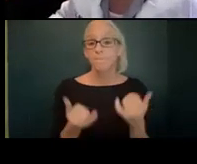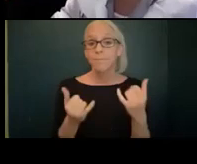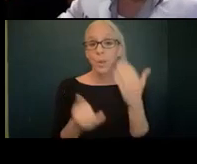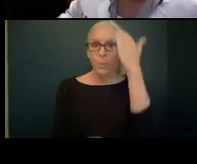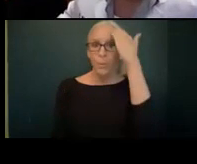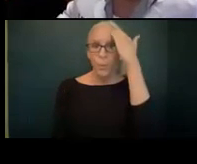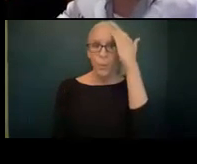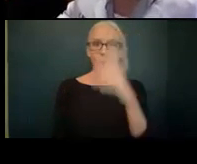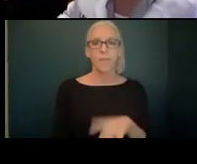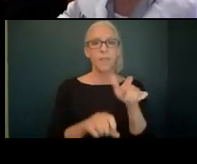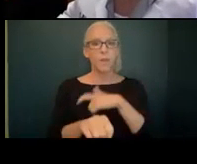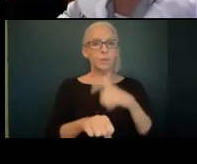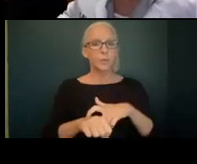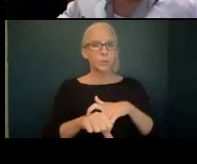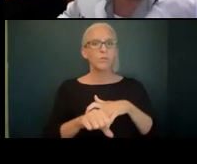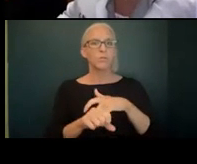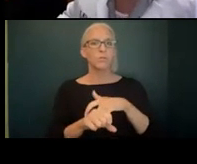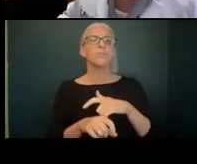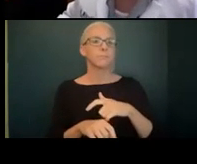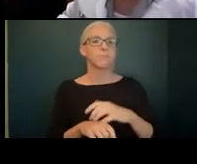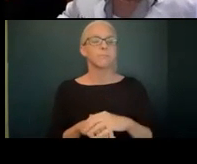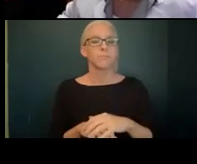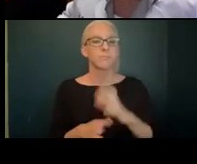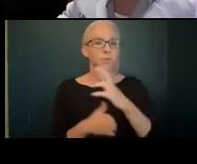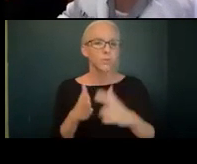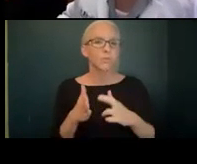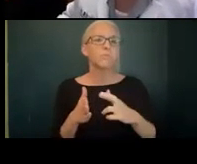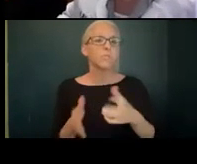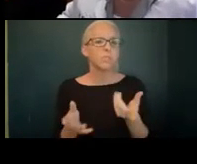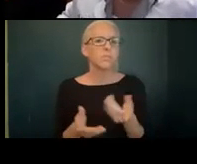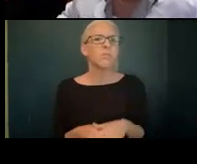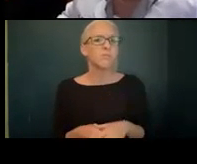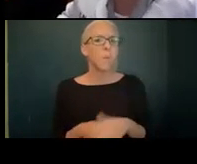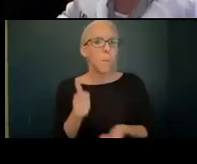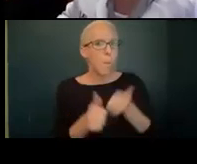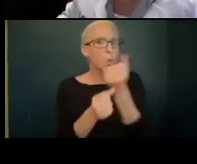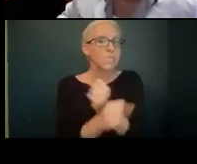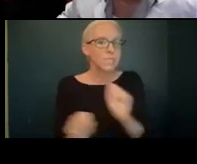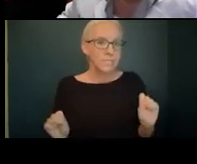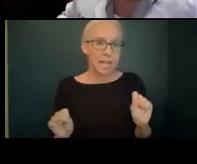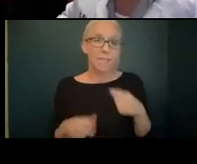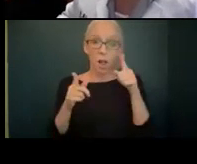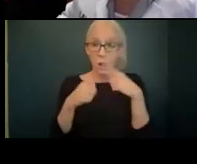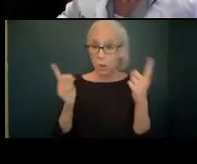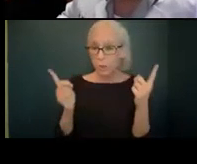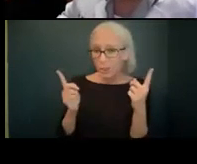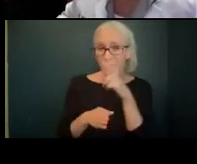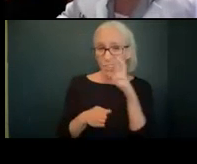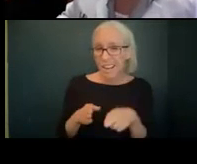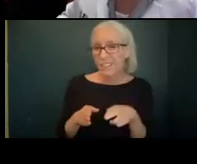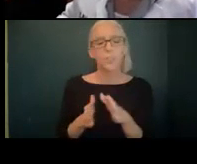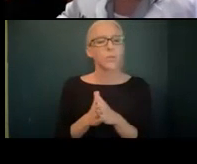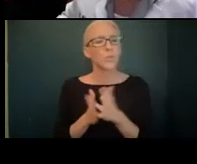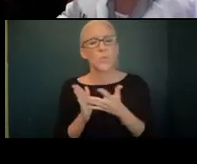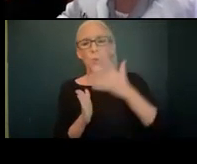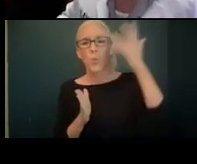from long-term monitoring, these vaccines are extremely safe. Allergies, which you were really concerned about, extremely, extremely rare.